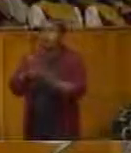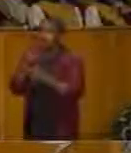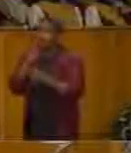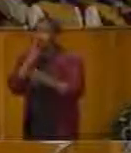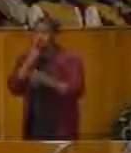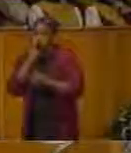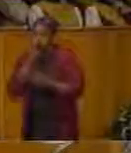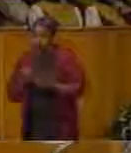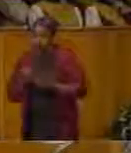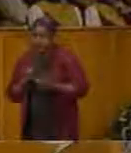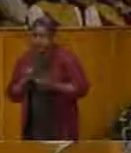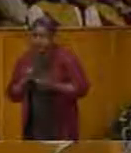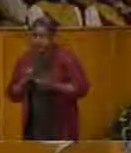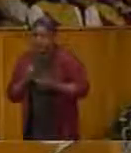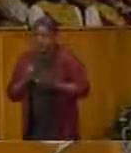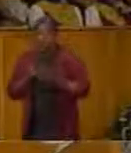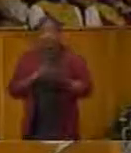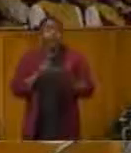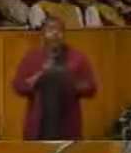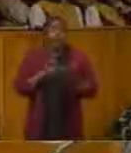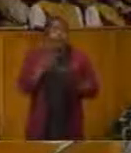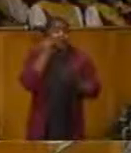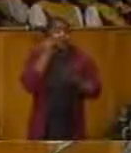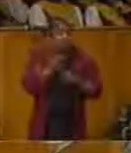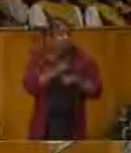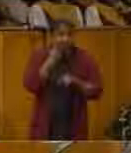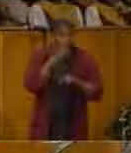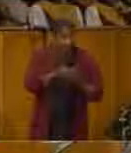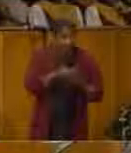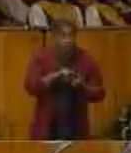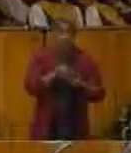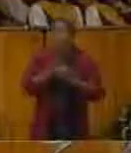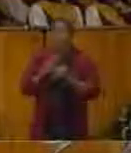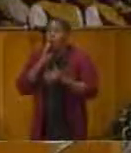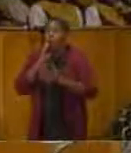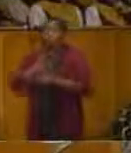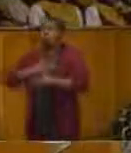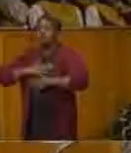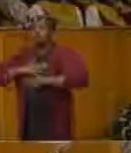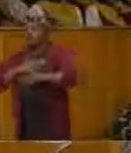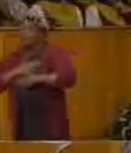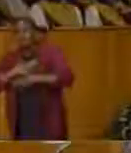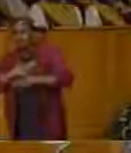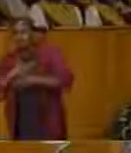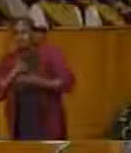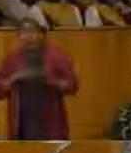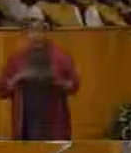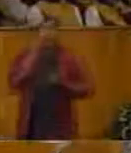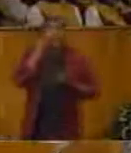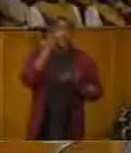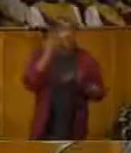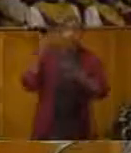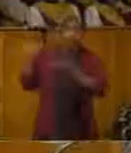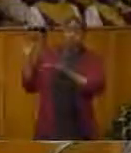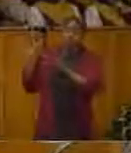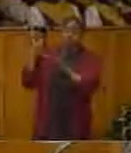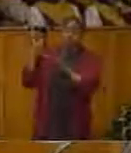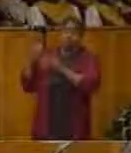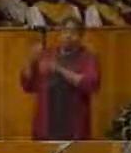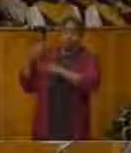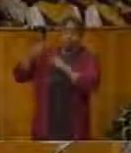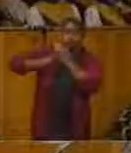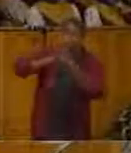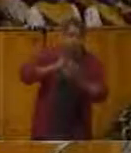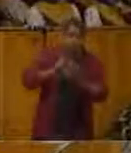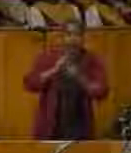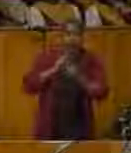it. If you worked for it, you're probably going to enjoy it. If you inherited it, you're probably going to